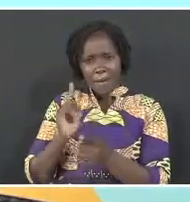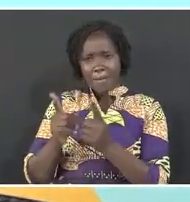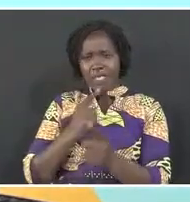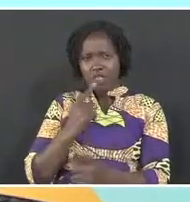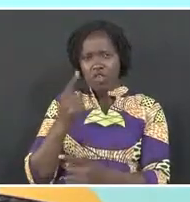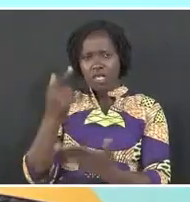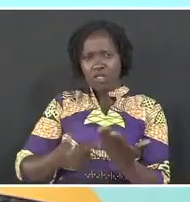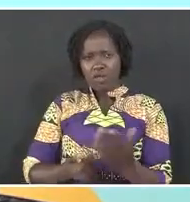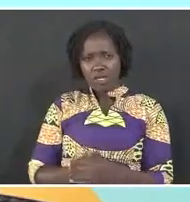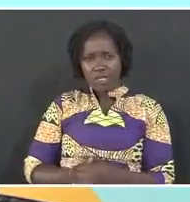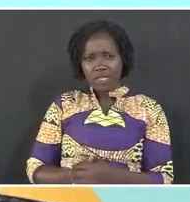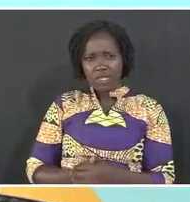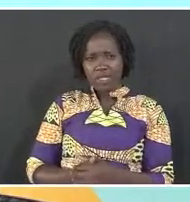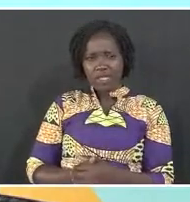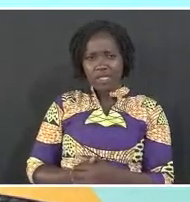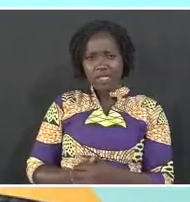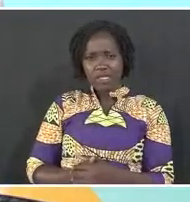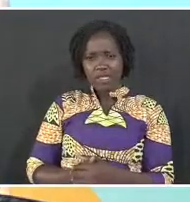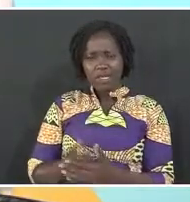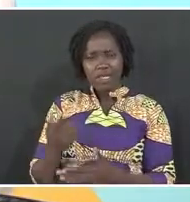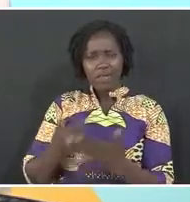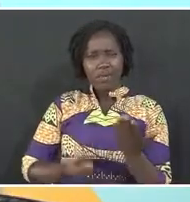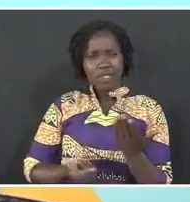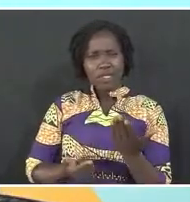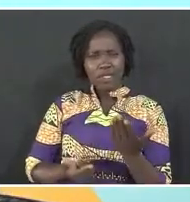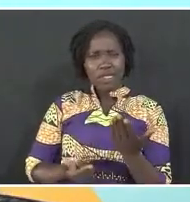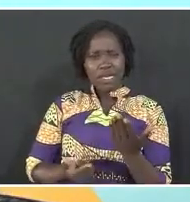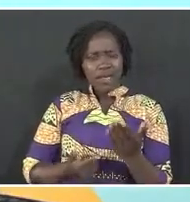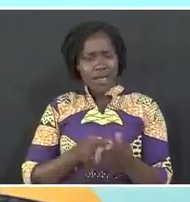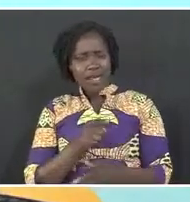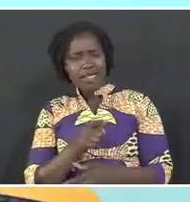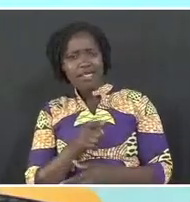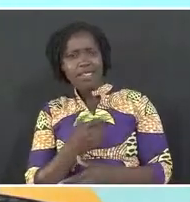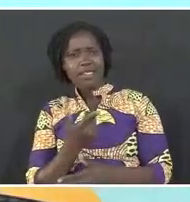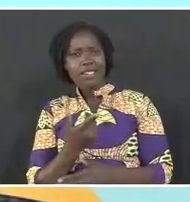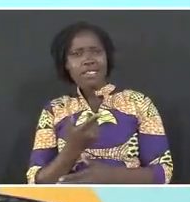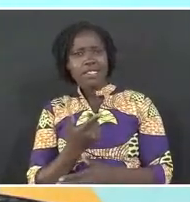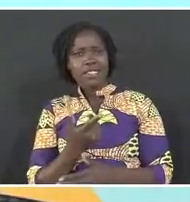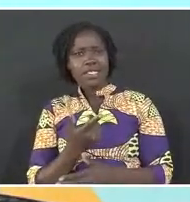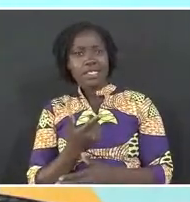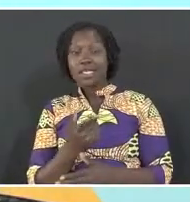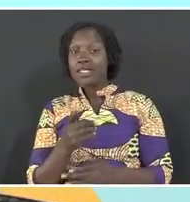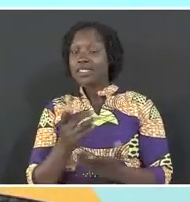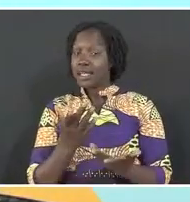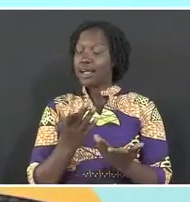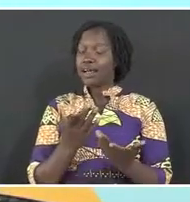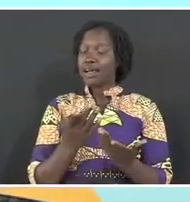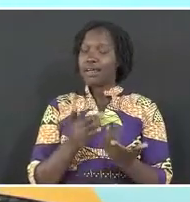What are your marching orders? And this actually is the deciding question.